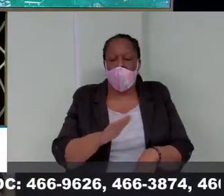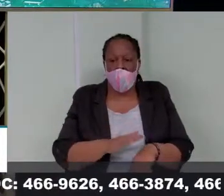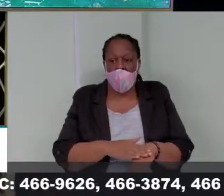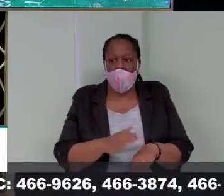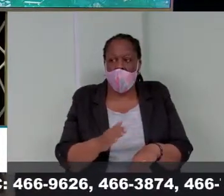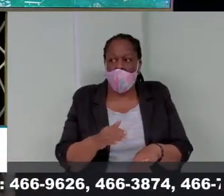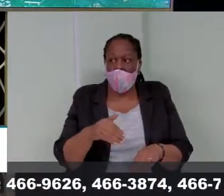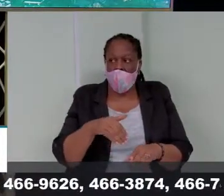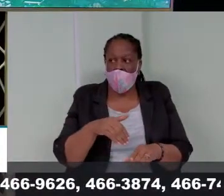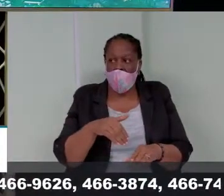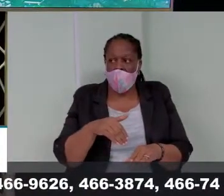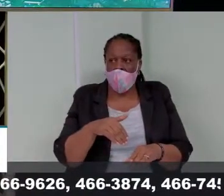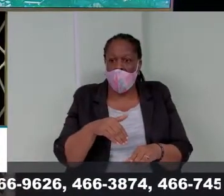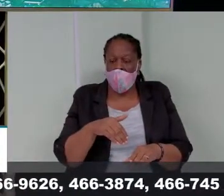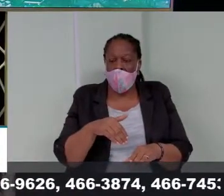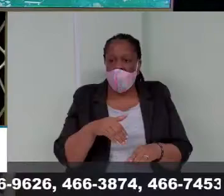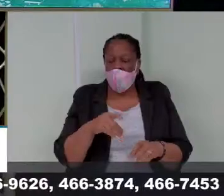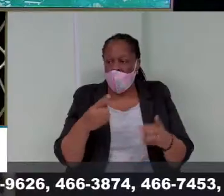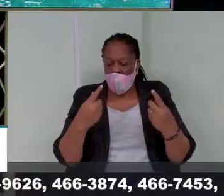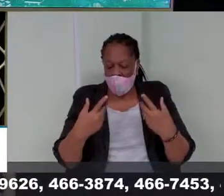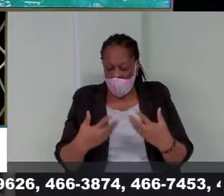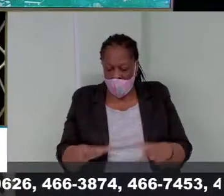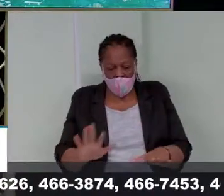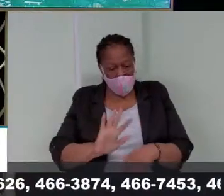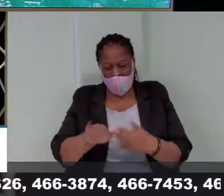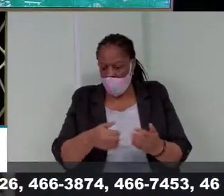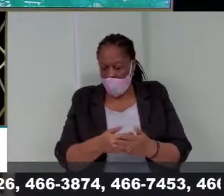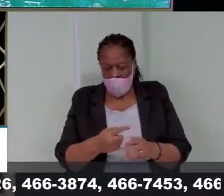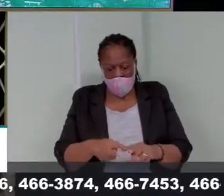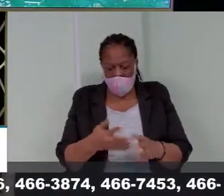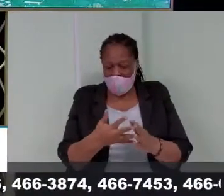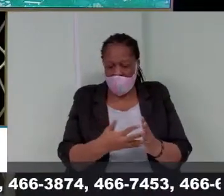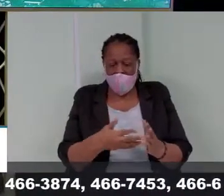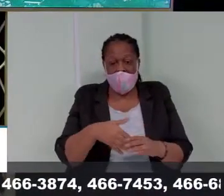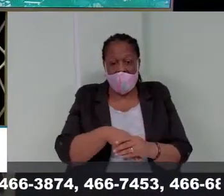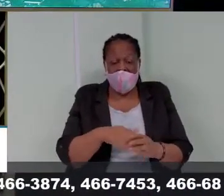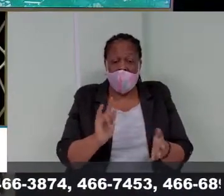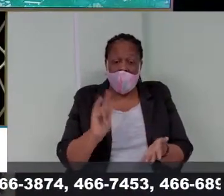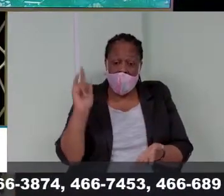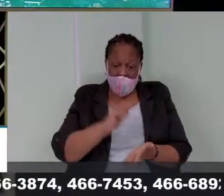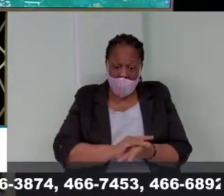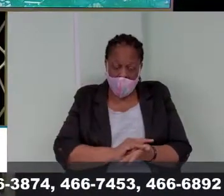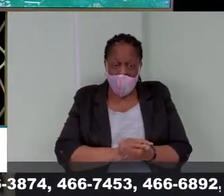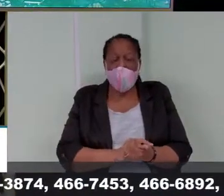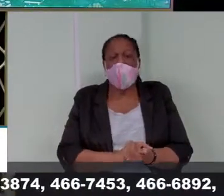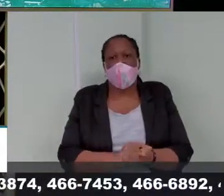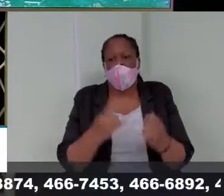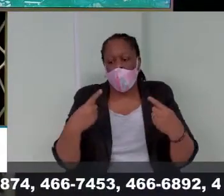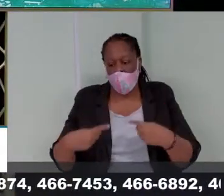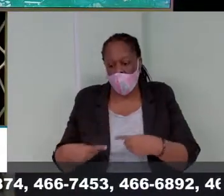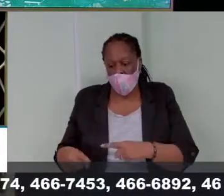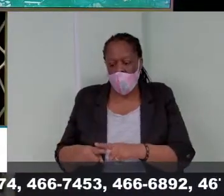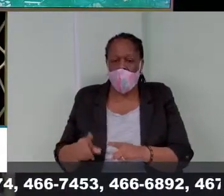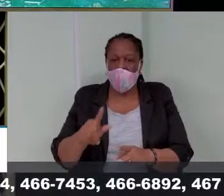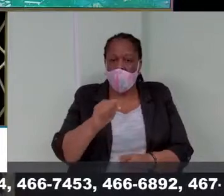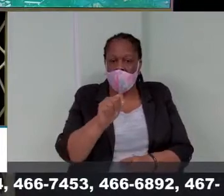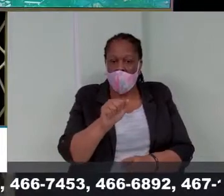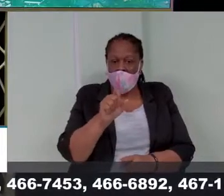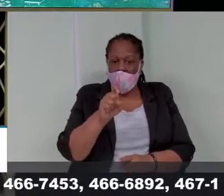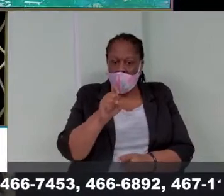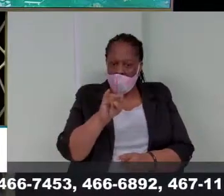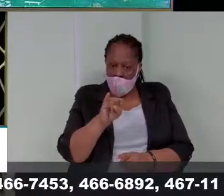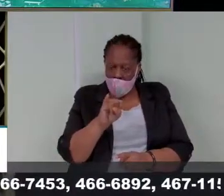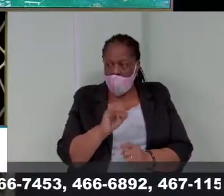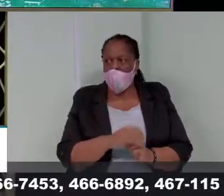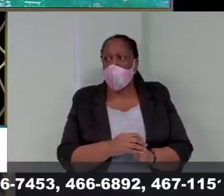who will then channel them to the COVID-19 certified taxis. The COVID-19 certified taxis